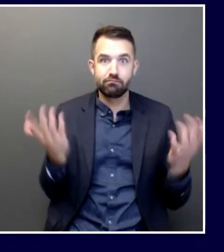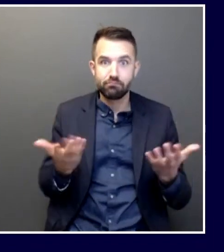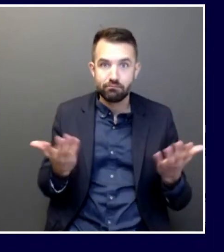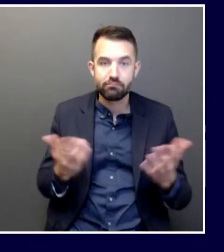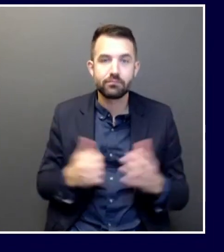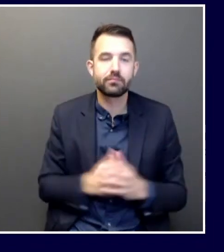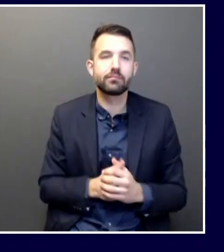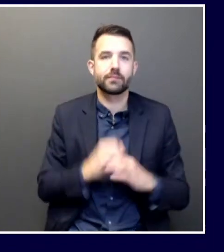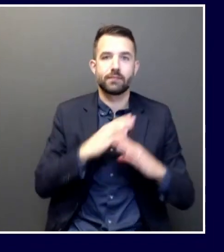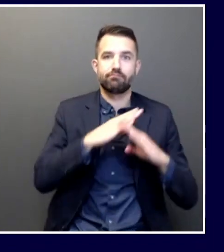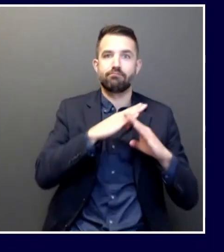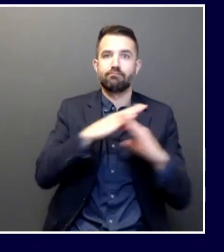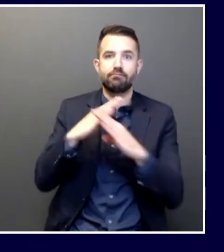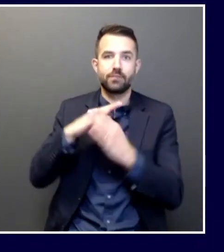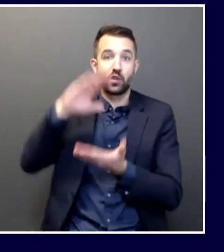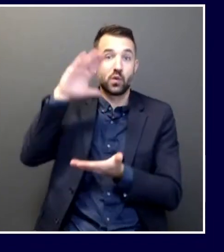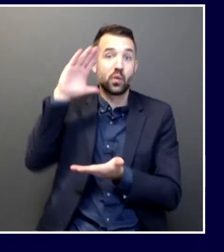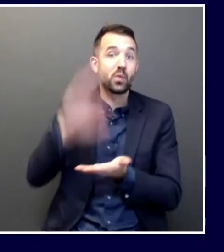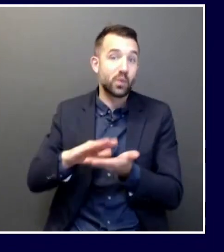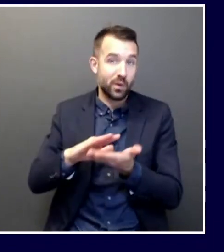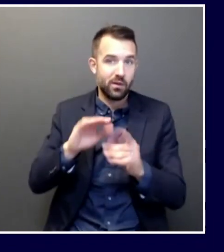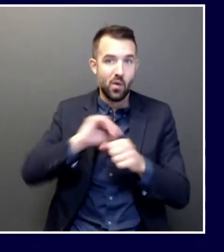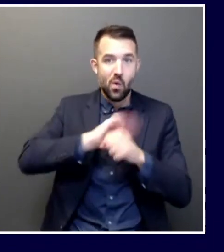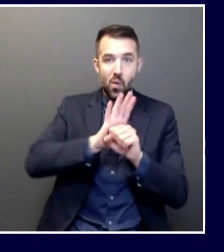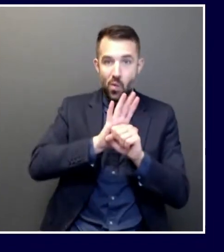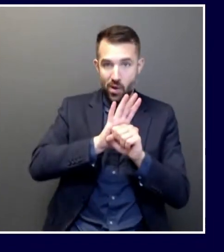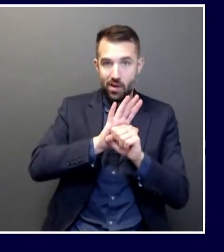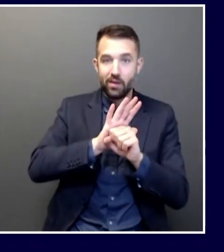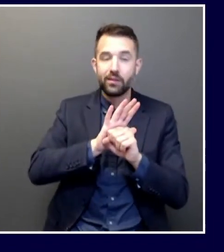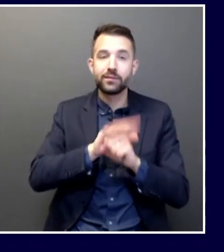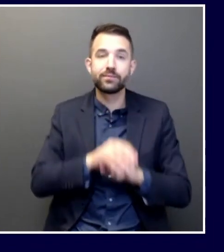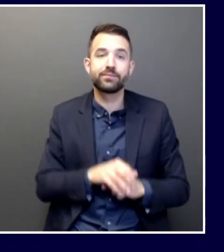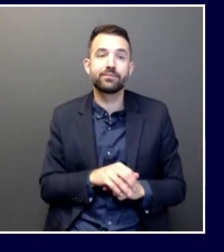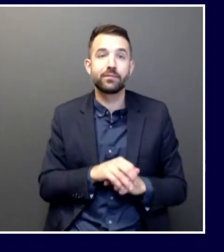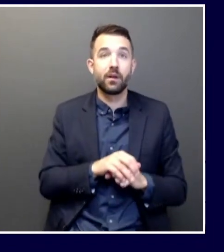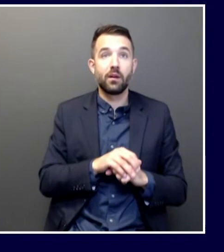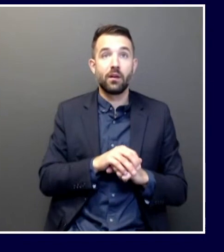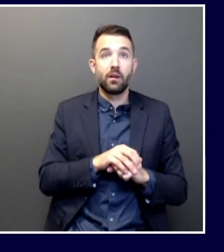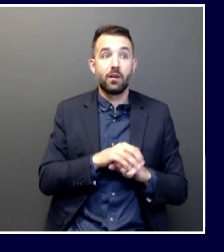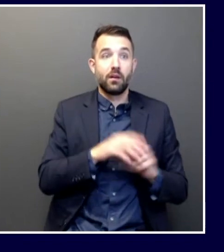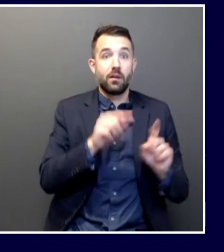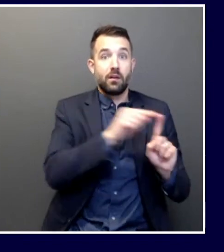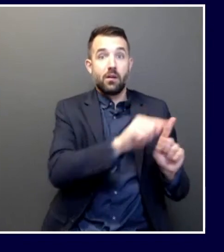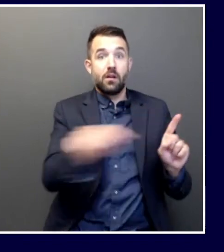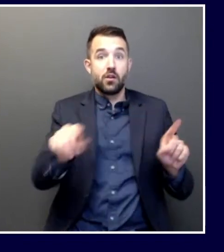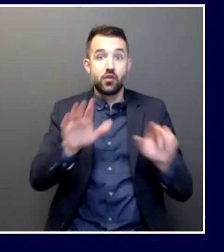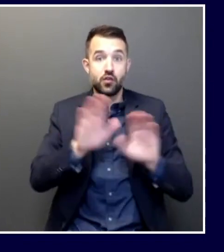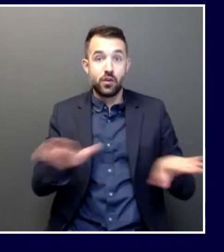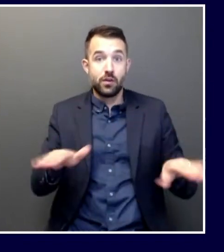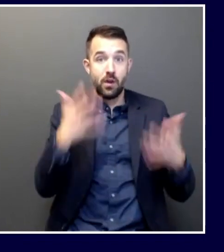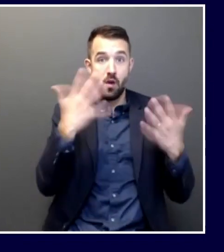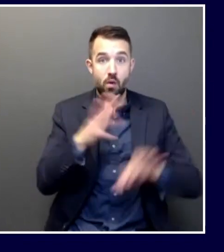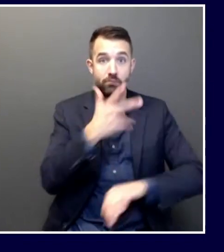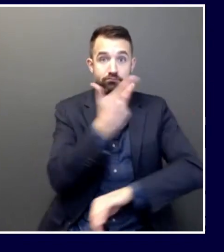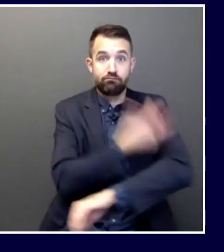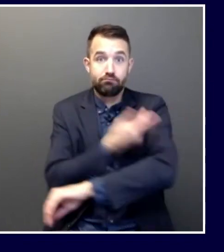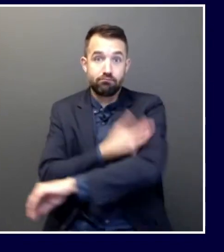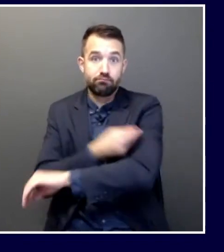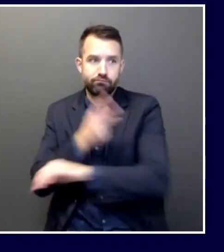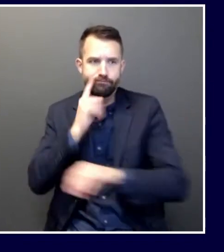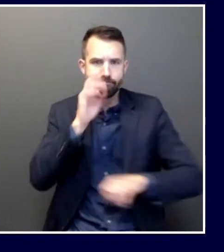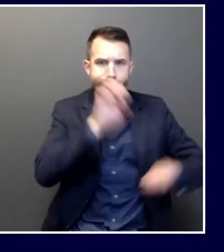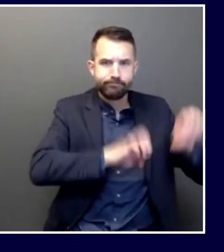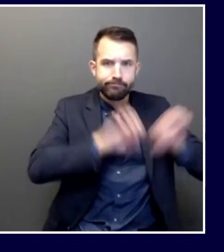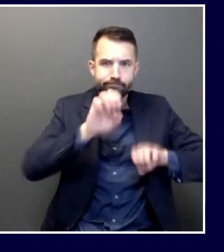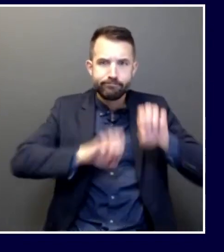did indeed get COVID, even though they had been vaccinated, their symptoms were milder. This is encouraging